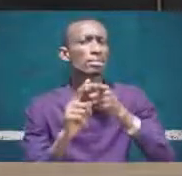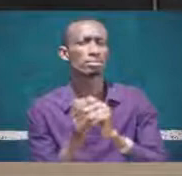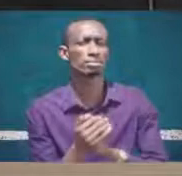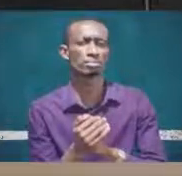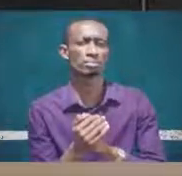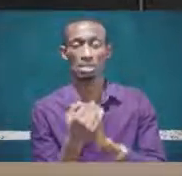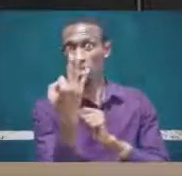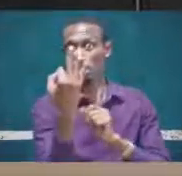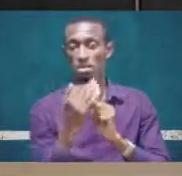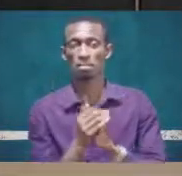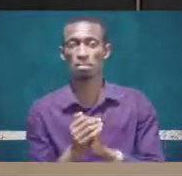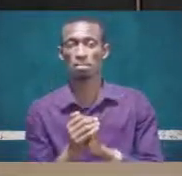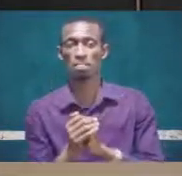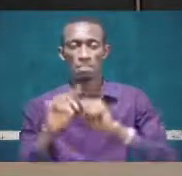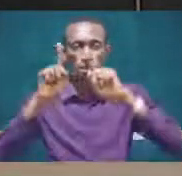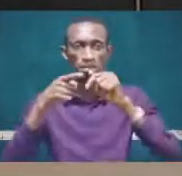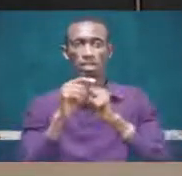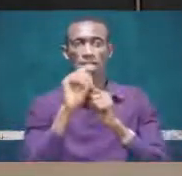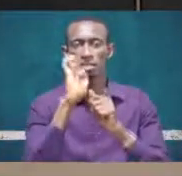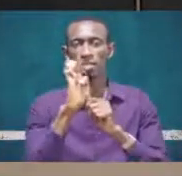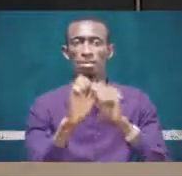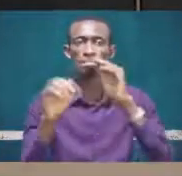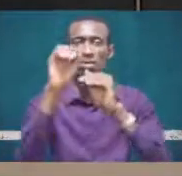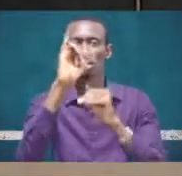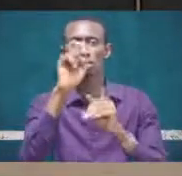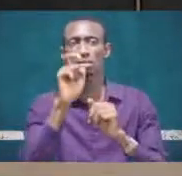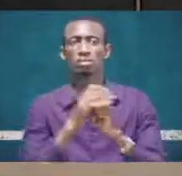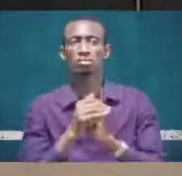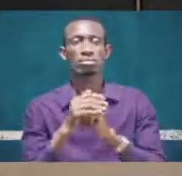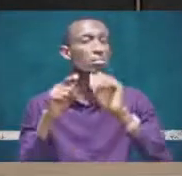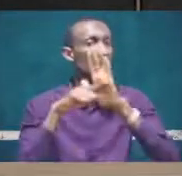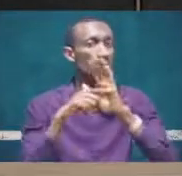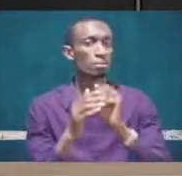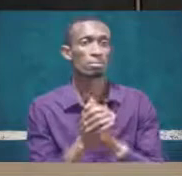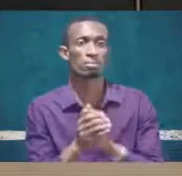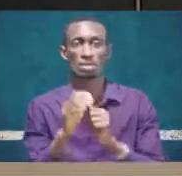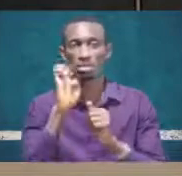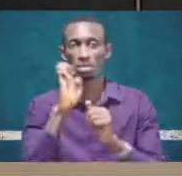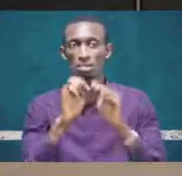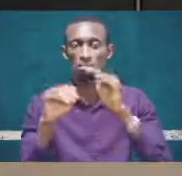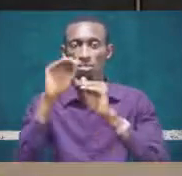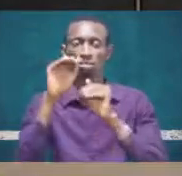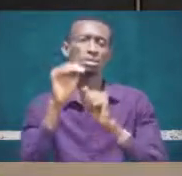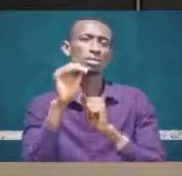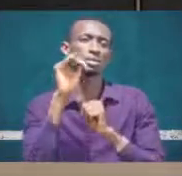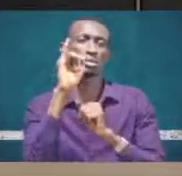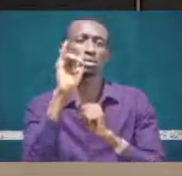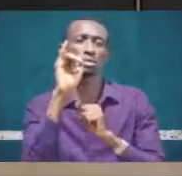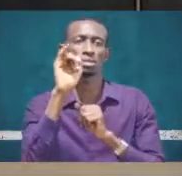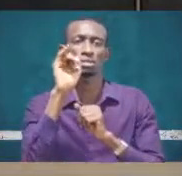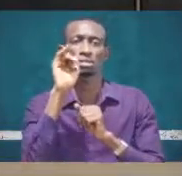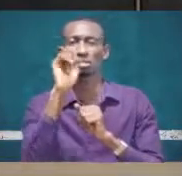power e power I x minus e power negative I x, like